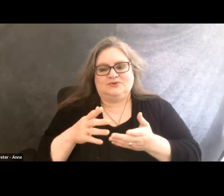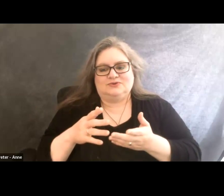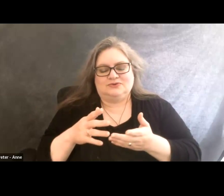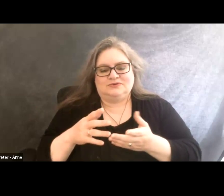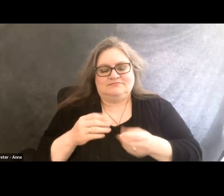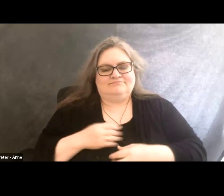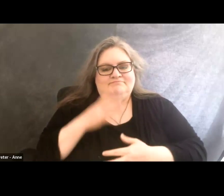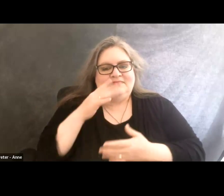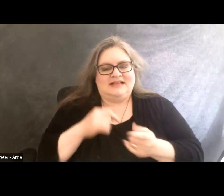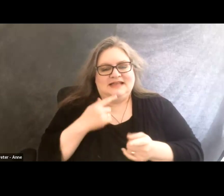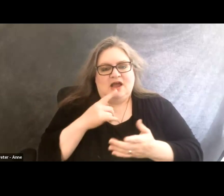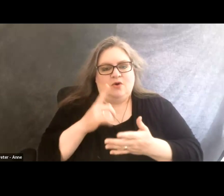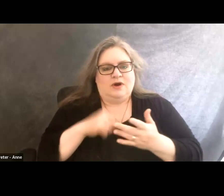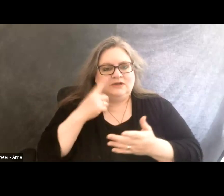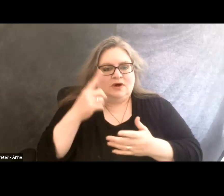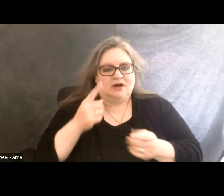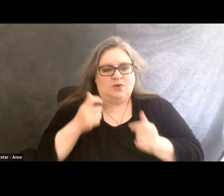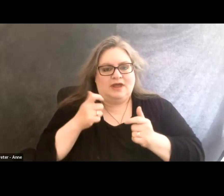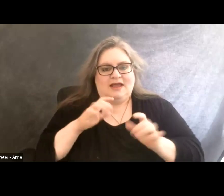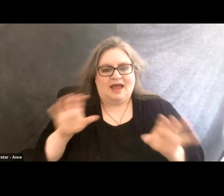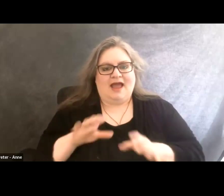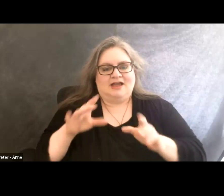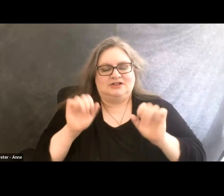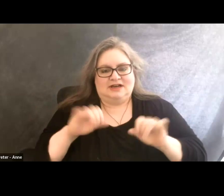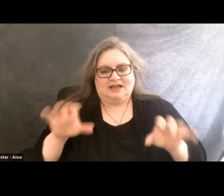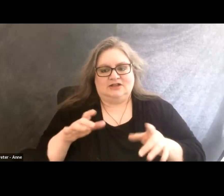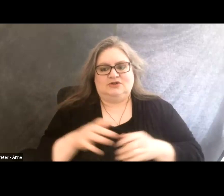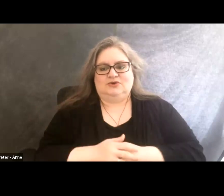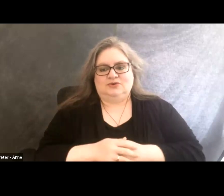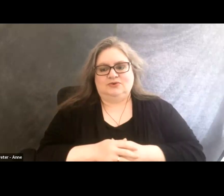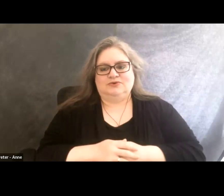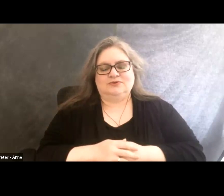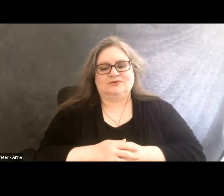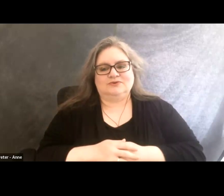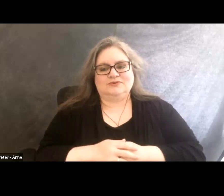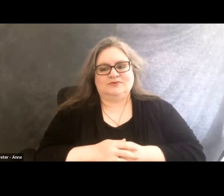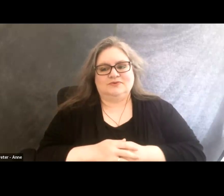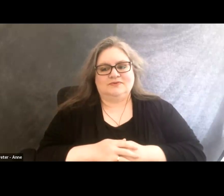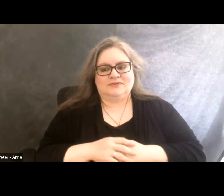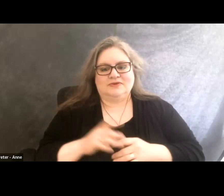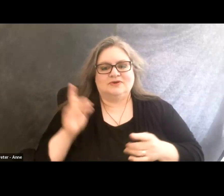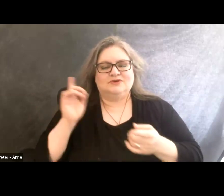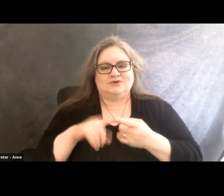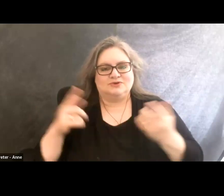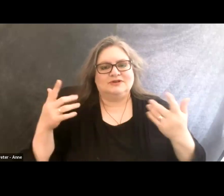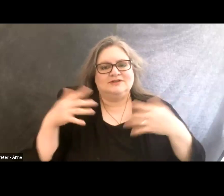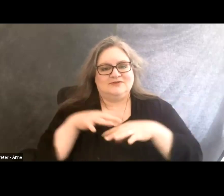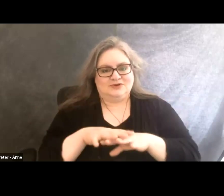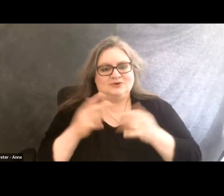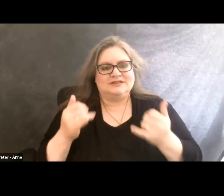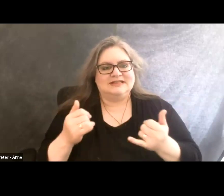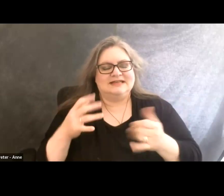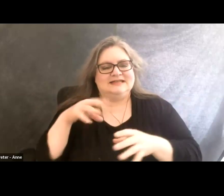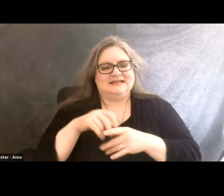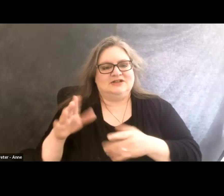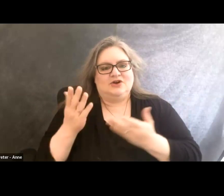one quick action that I can take, quick leaping action that I can take to infuse these into